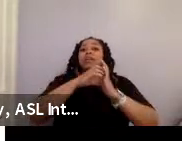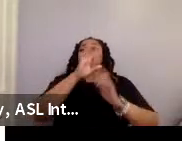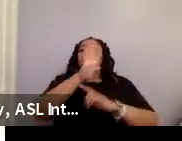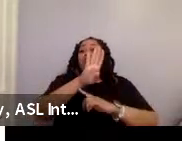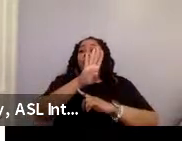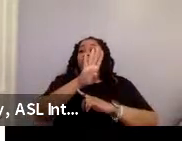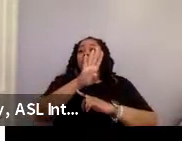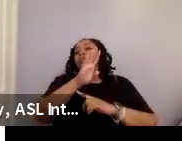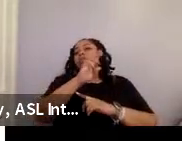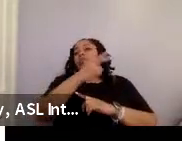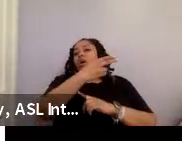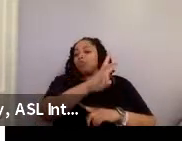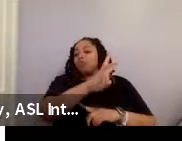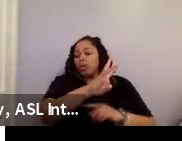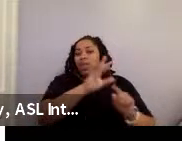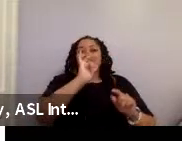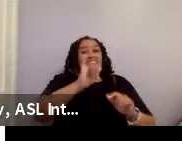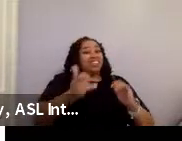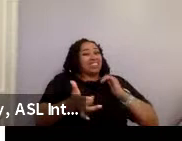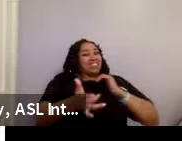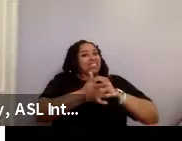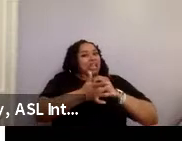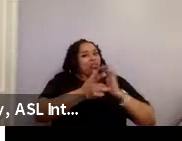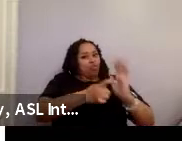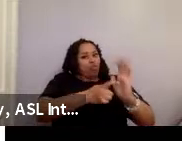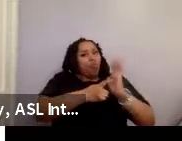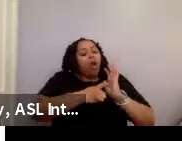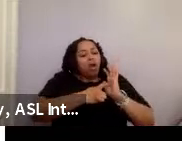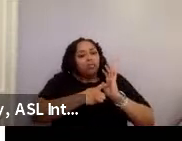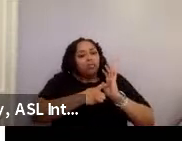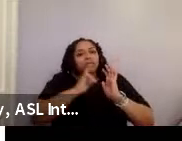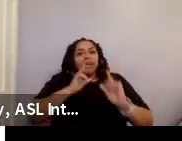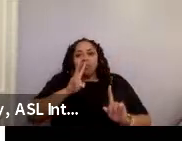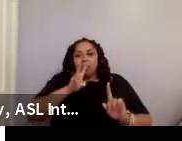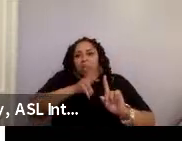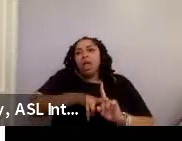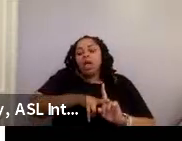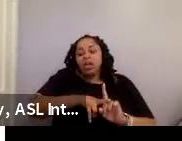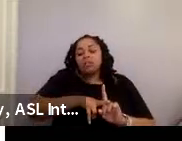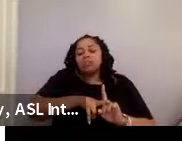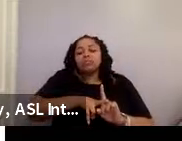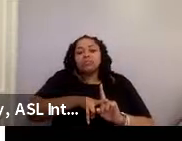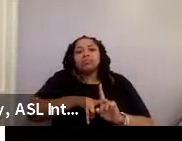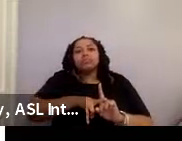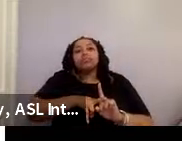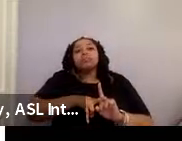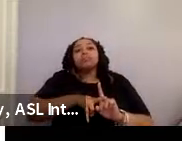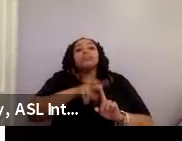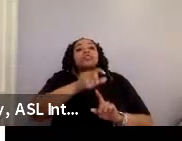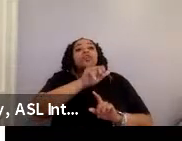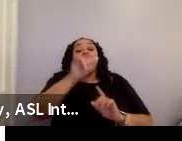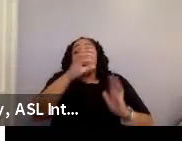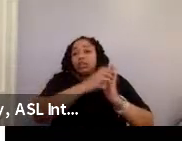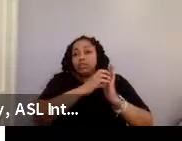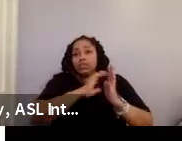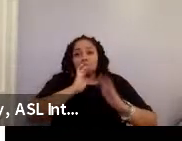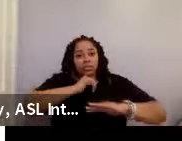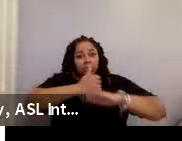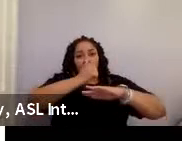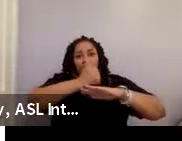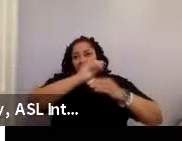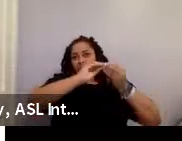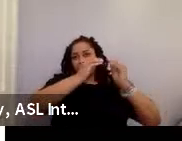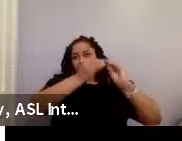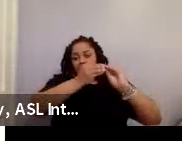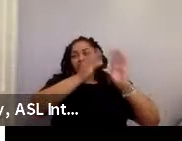hardware. These are the technical requirements that are applied. So all the chapters are set up numerically in